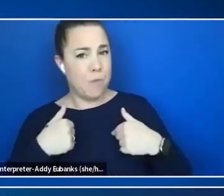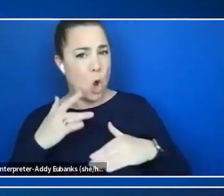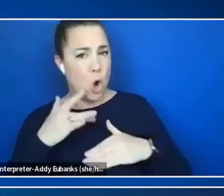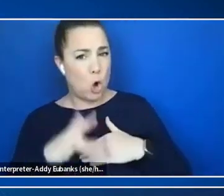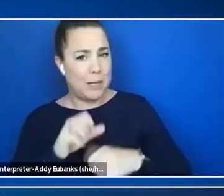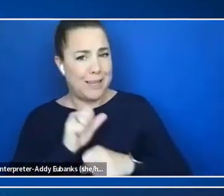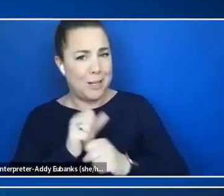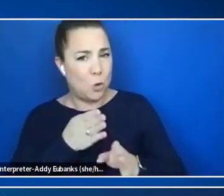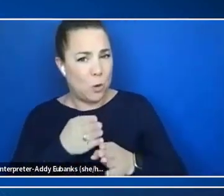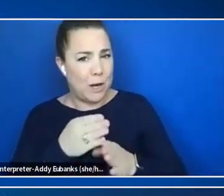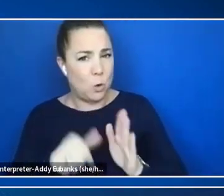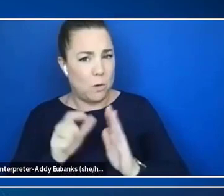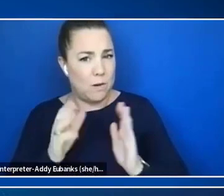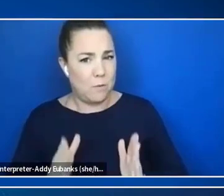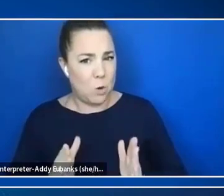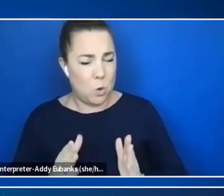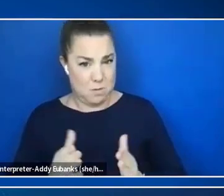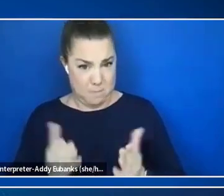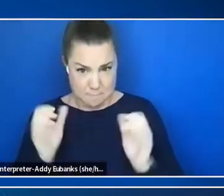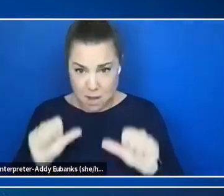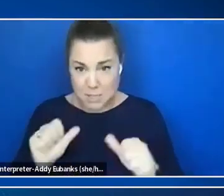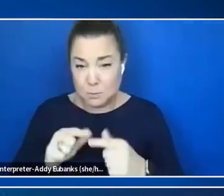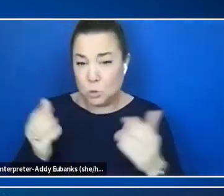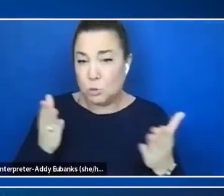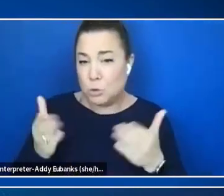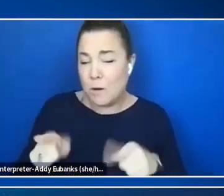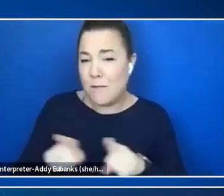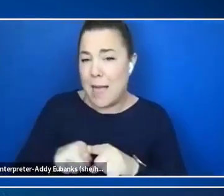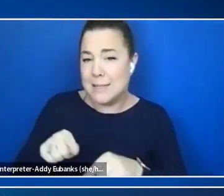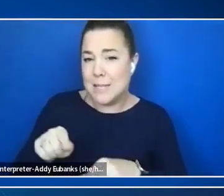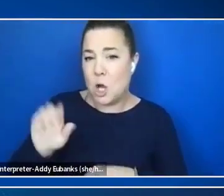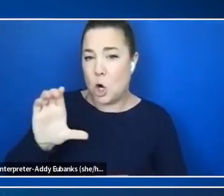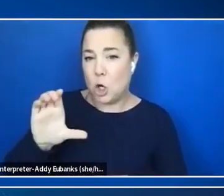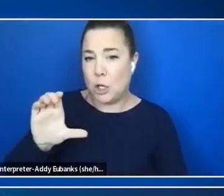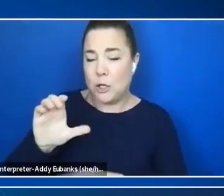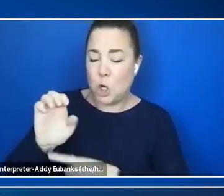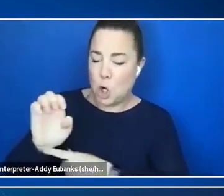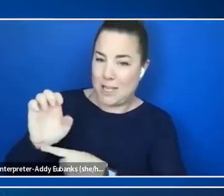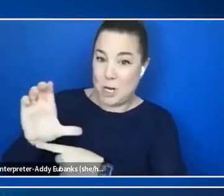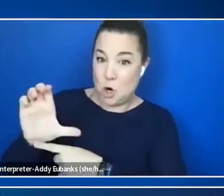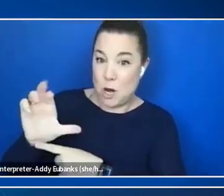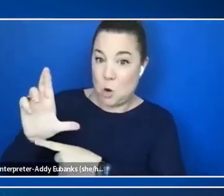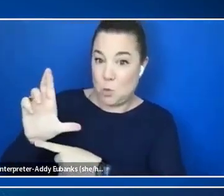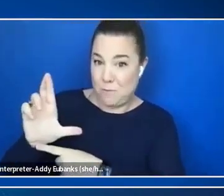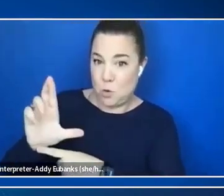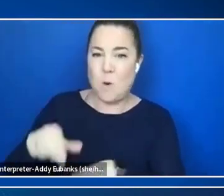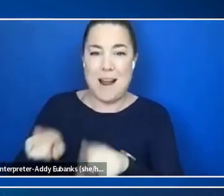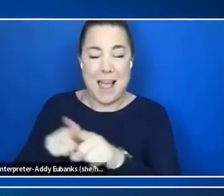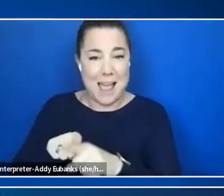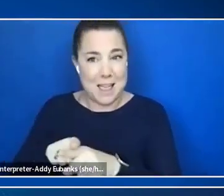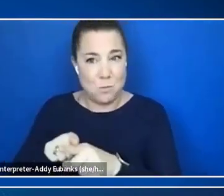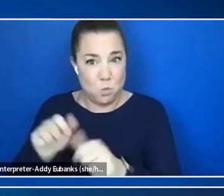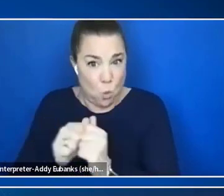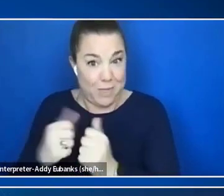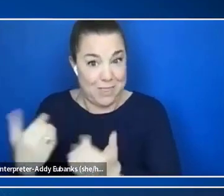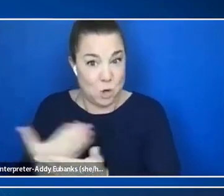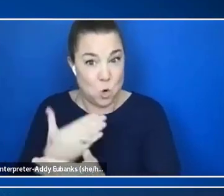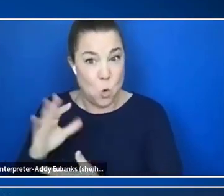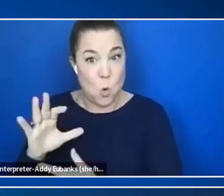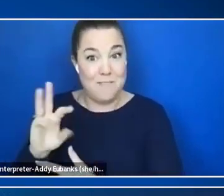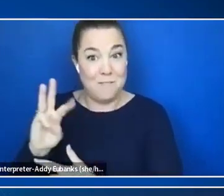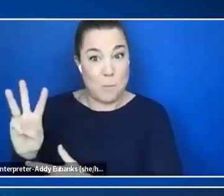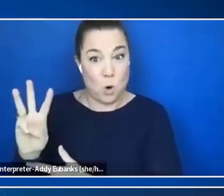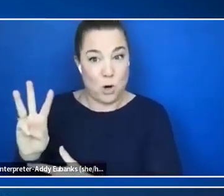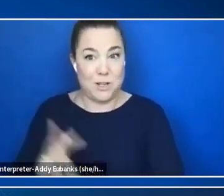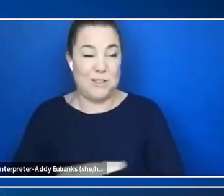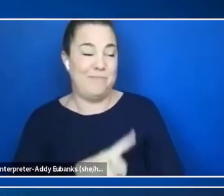it be possible to serve as an early career reviewer again under the new framework? No. Sorry. We're ready to